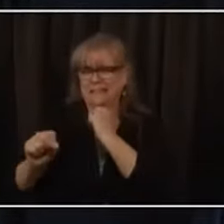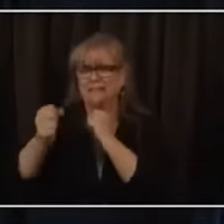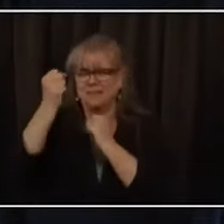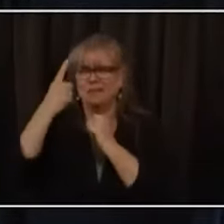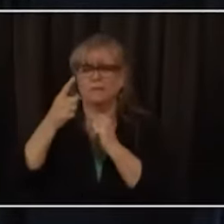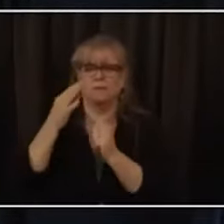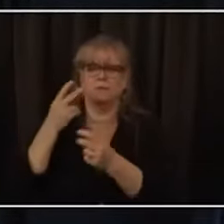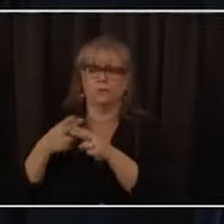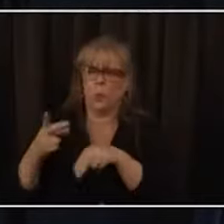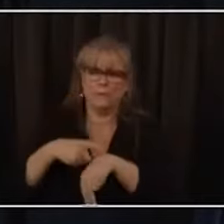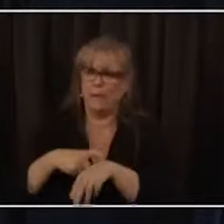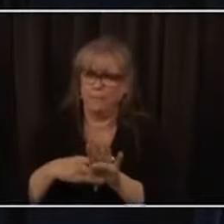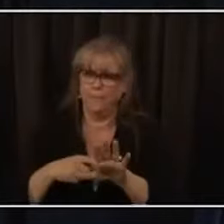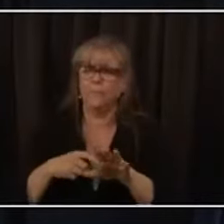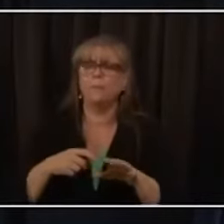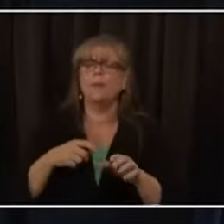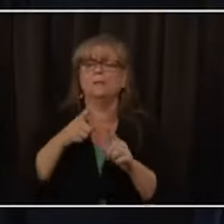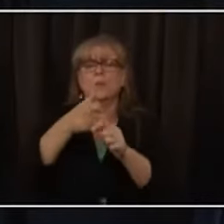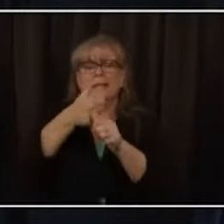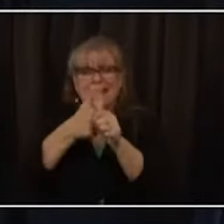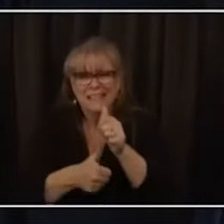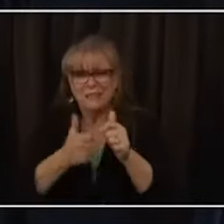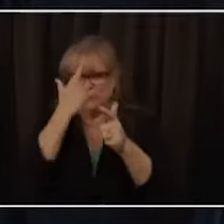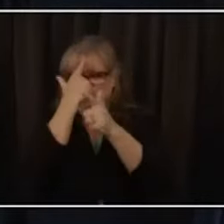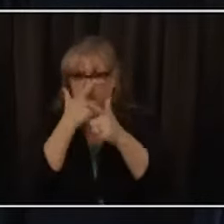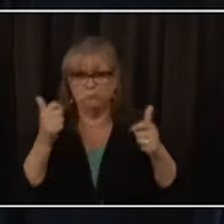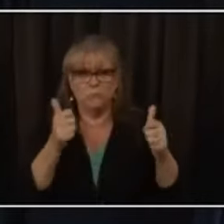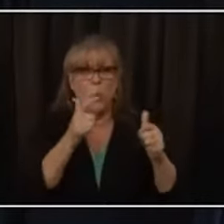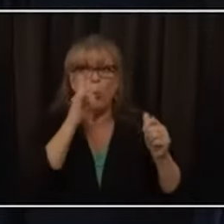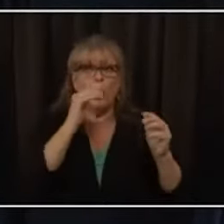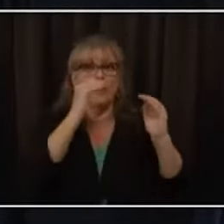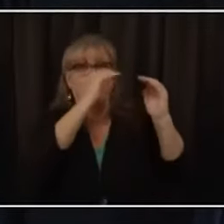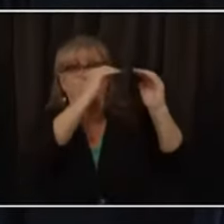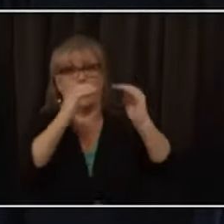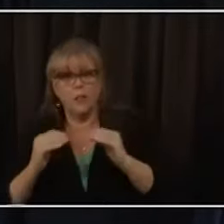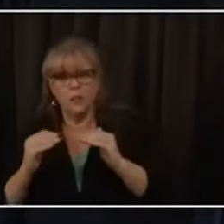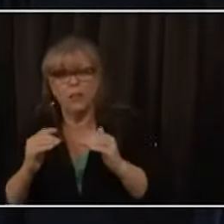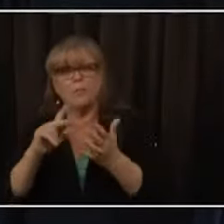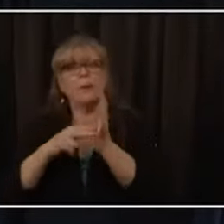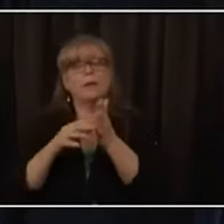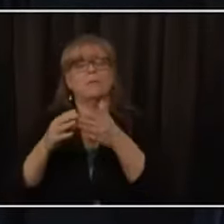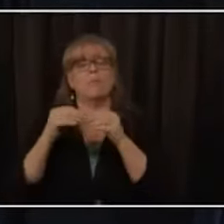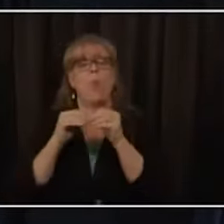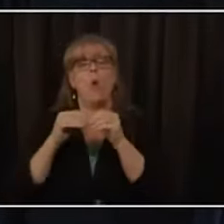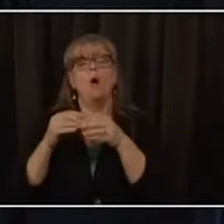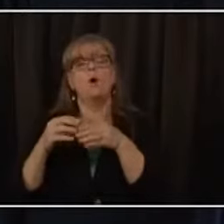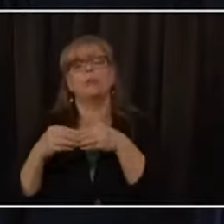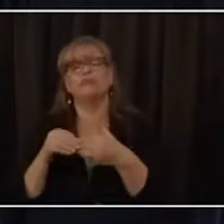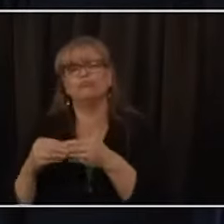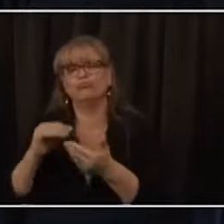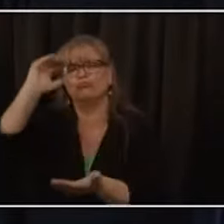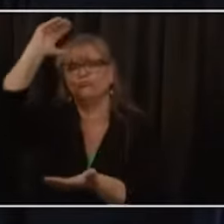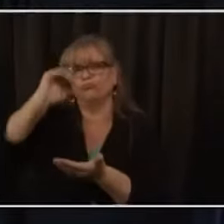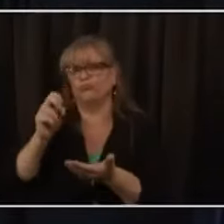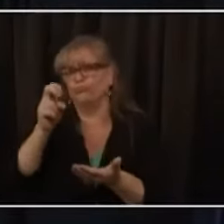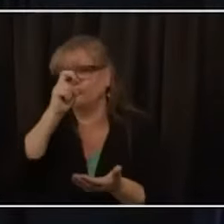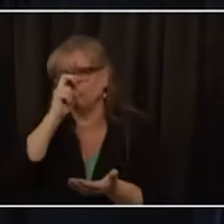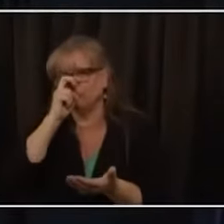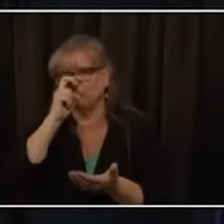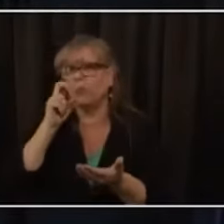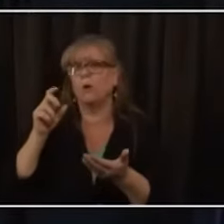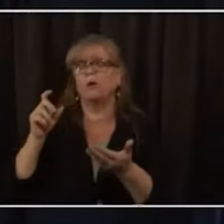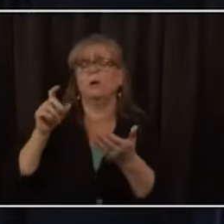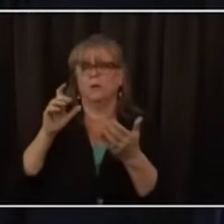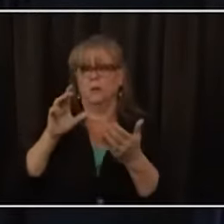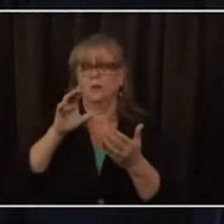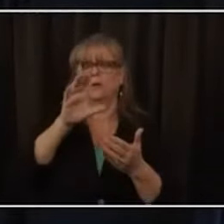less restrictive level, once the state's order ends. That will be on April 16th. For most of us, this will be a 1-month